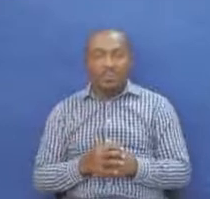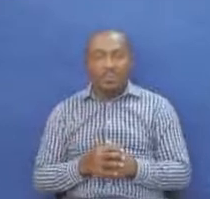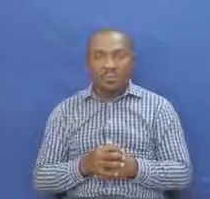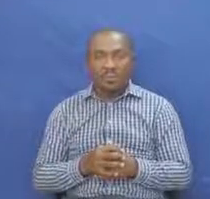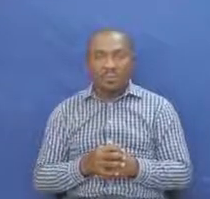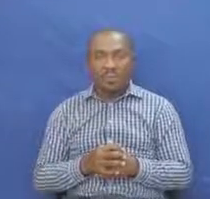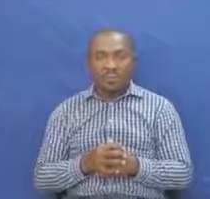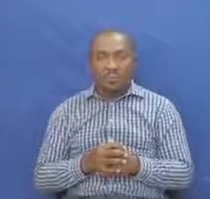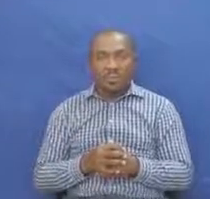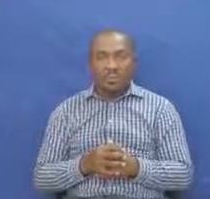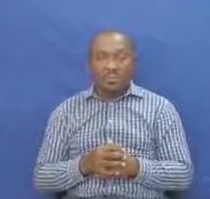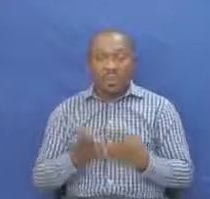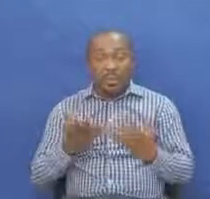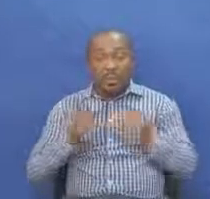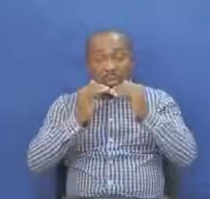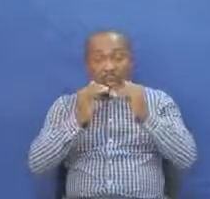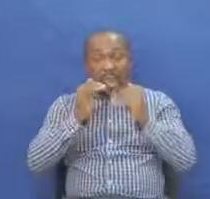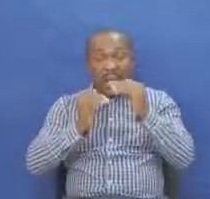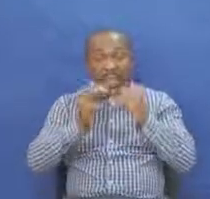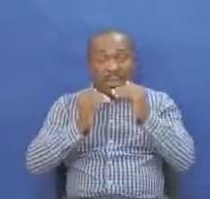the number or the rate